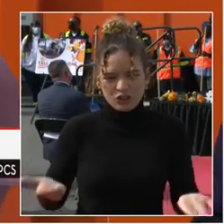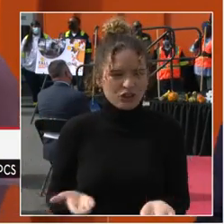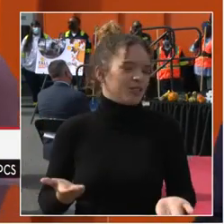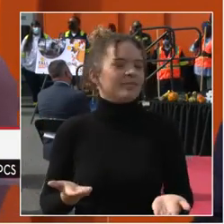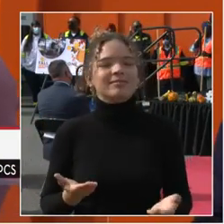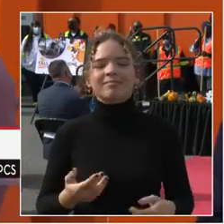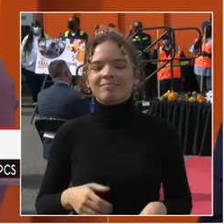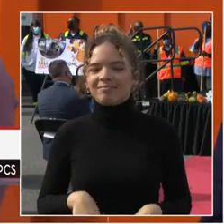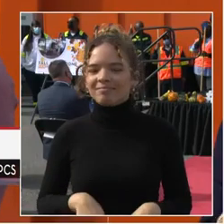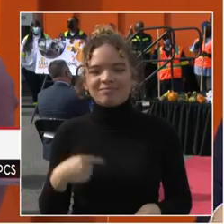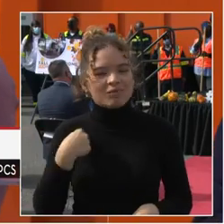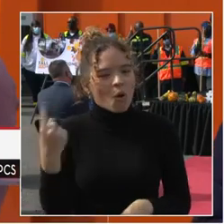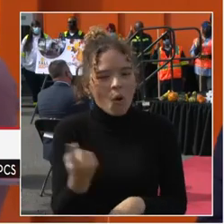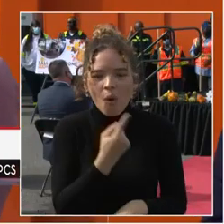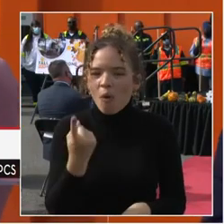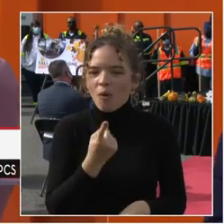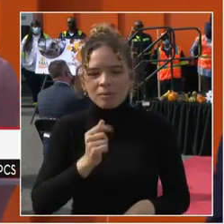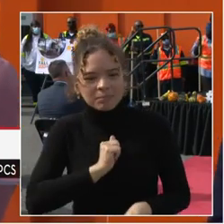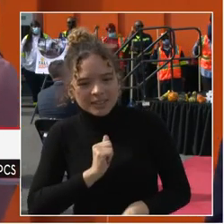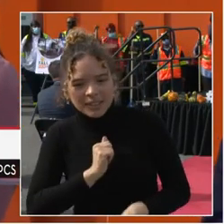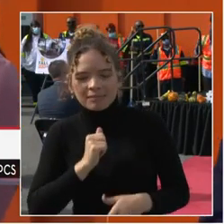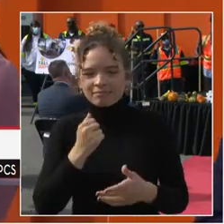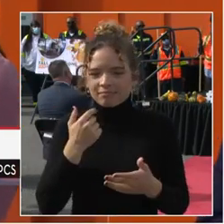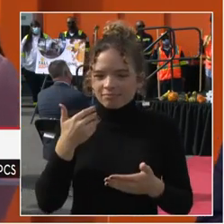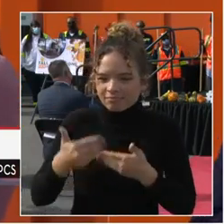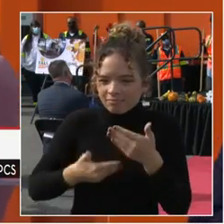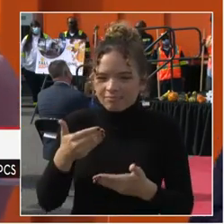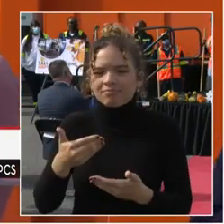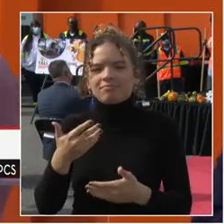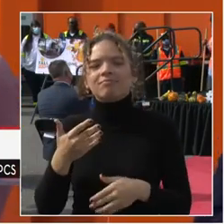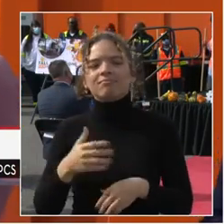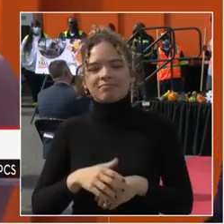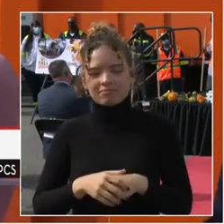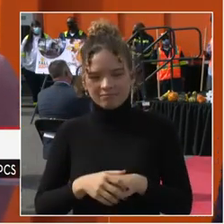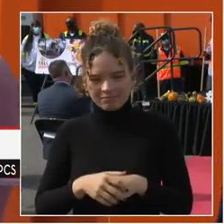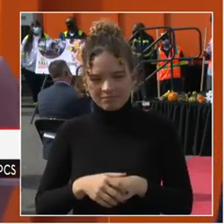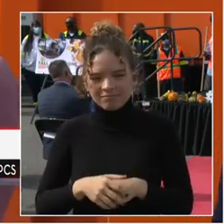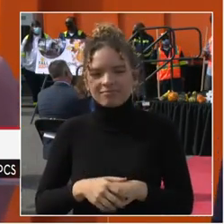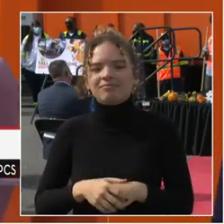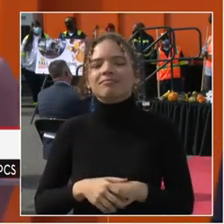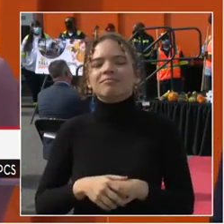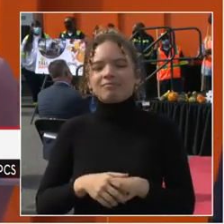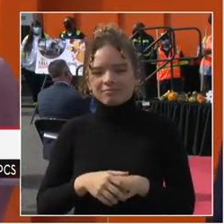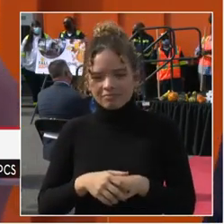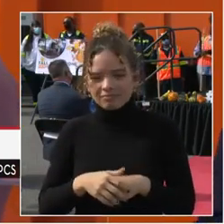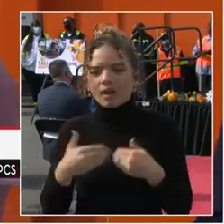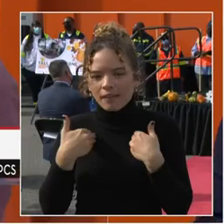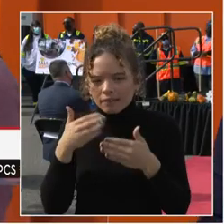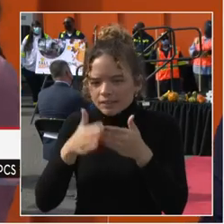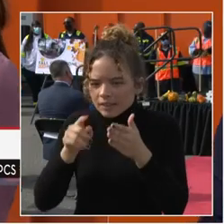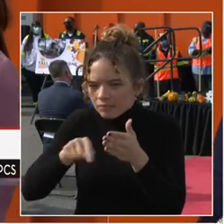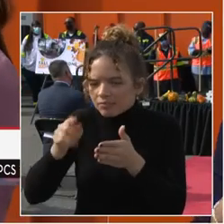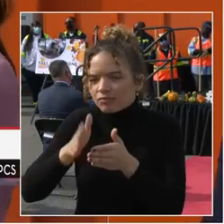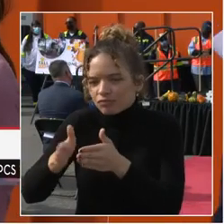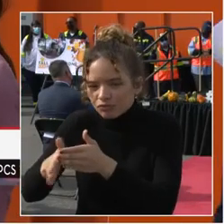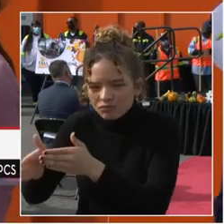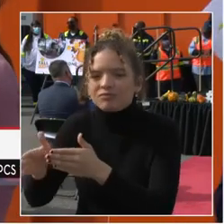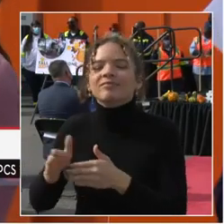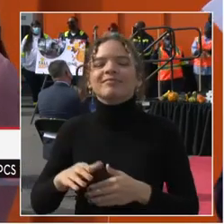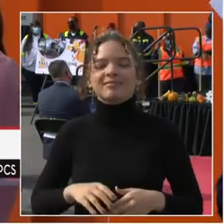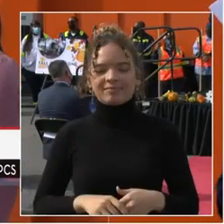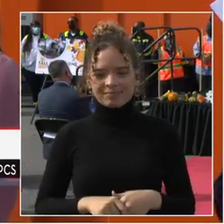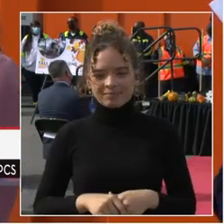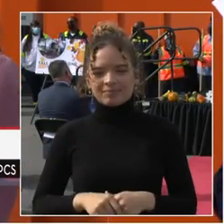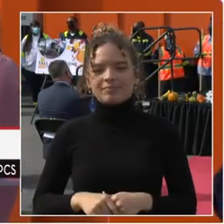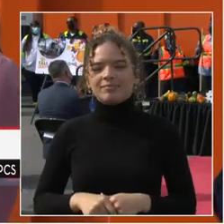longer to get things done, and he would come with his son after he woke up from nap and let me in on the weekends. So I